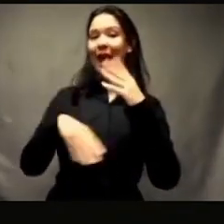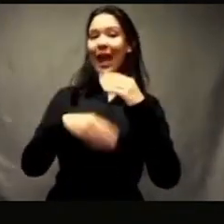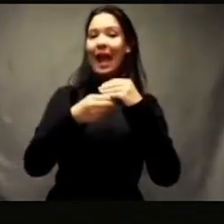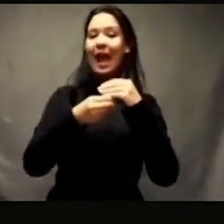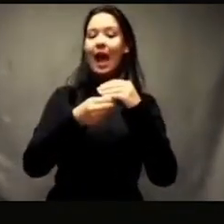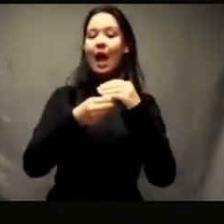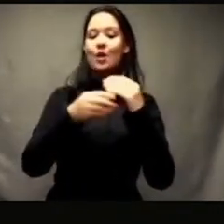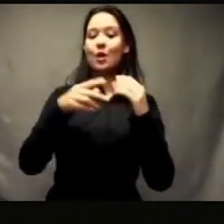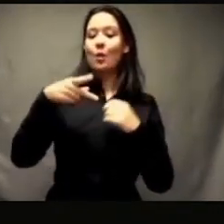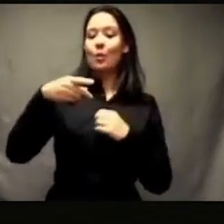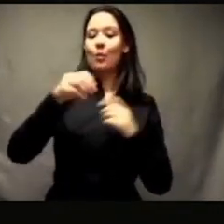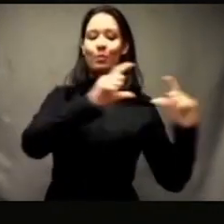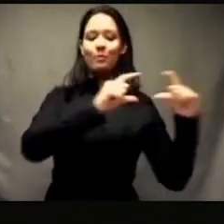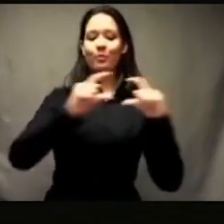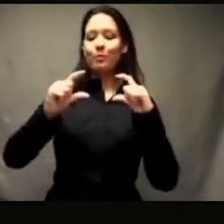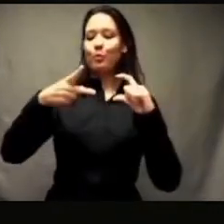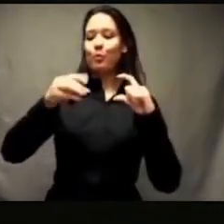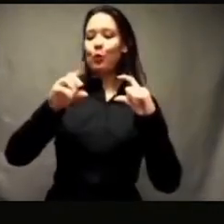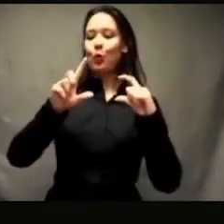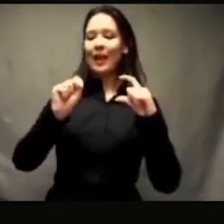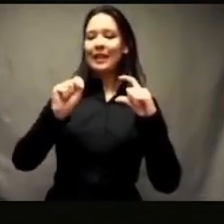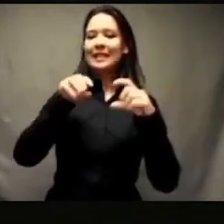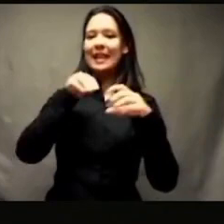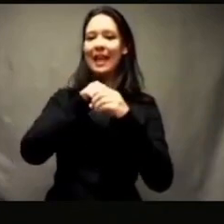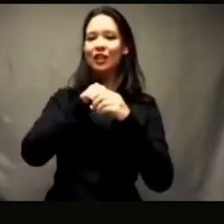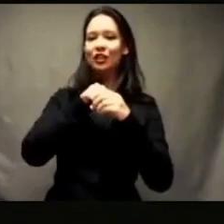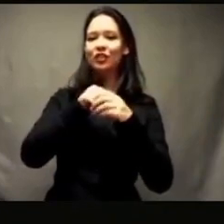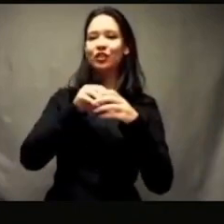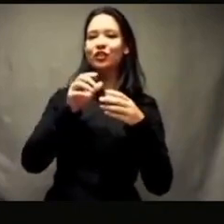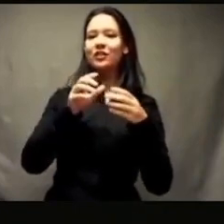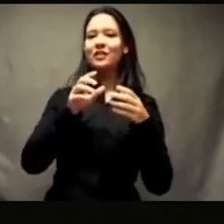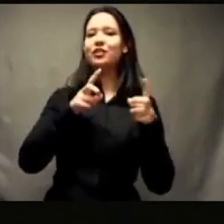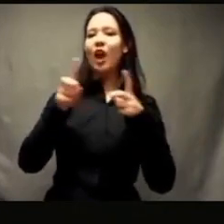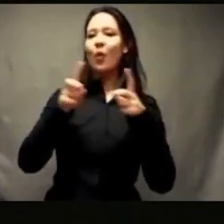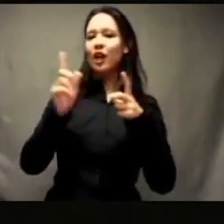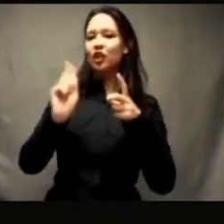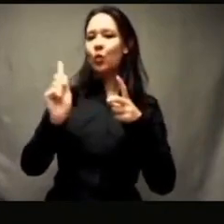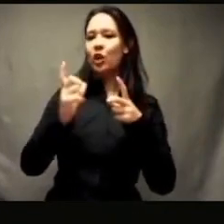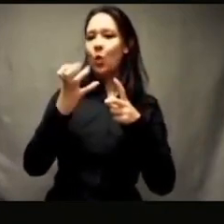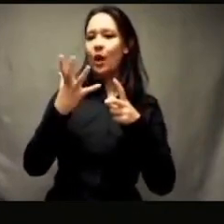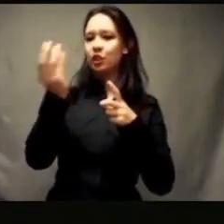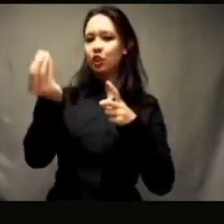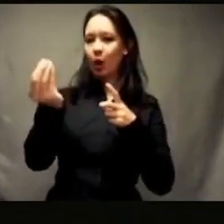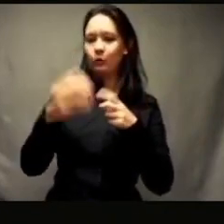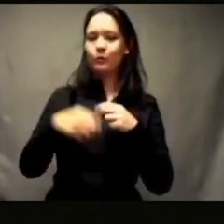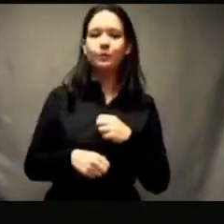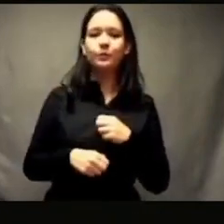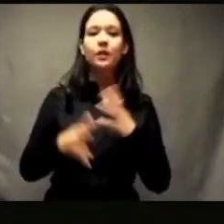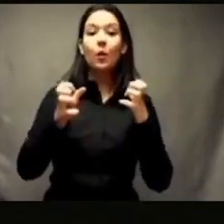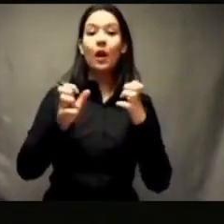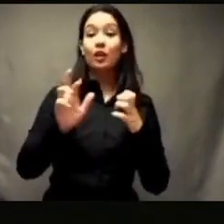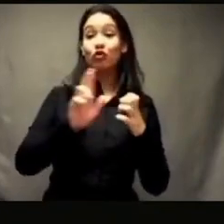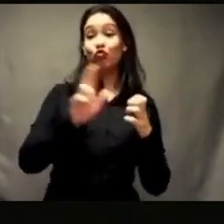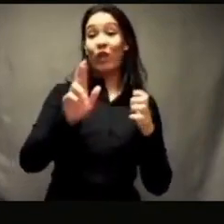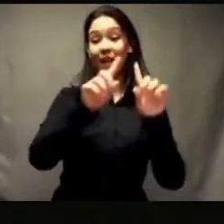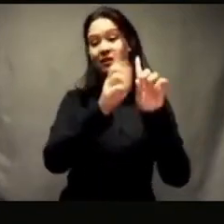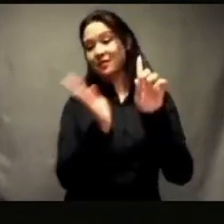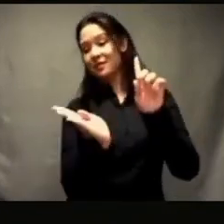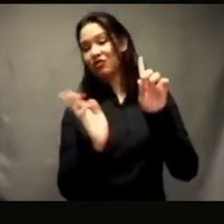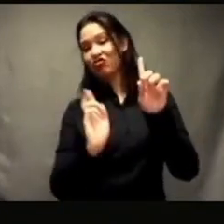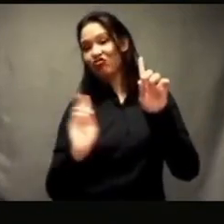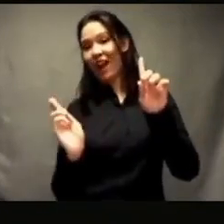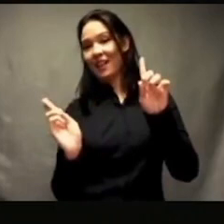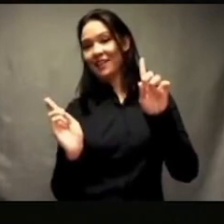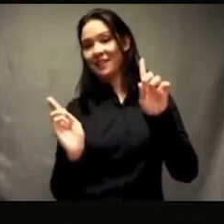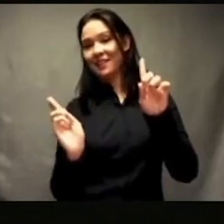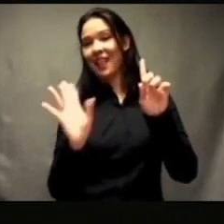direction block and I'm actually, let's see. So I want it to move towards the right. Yep, so we can just leave it